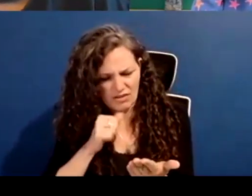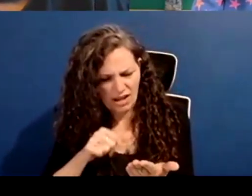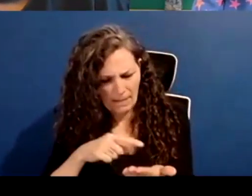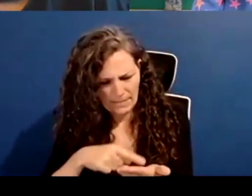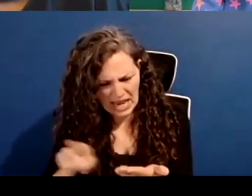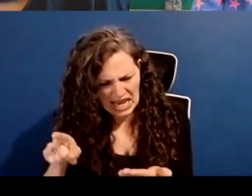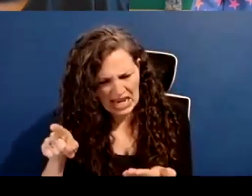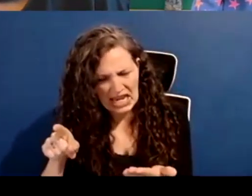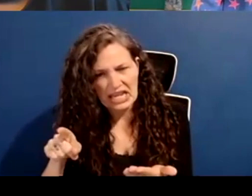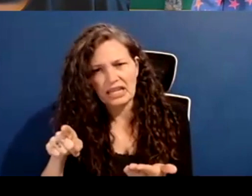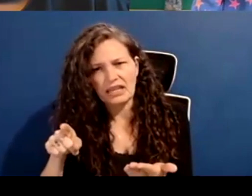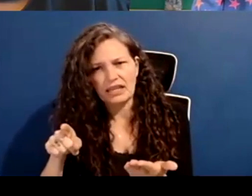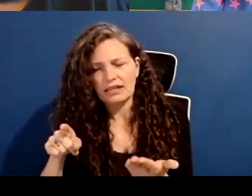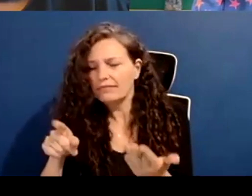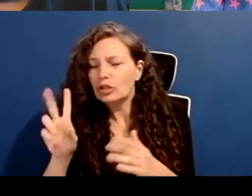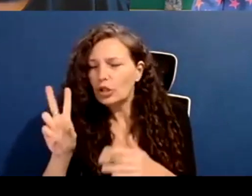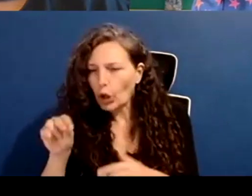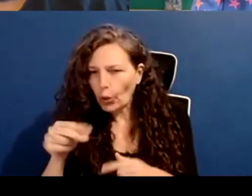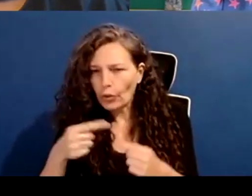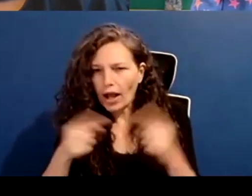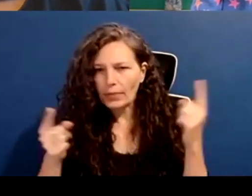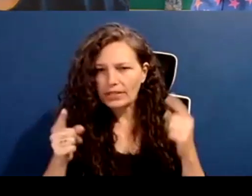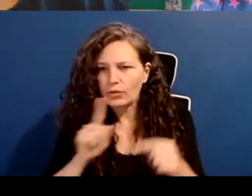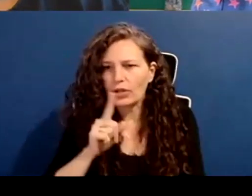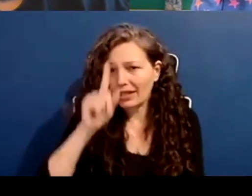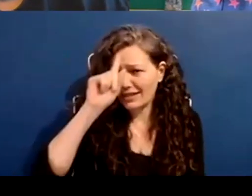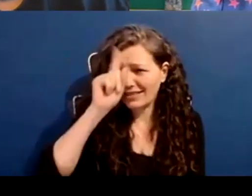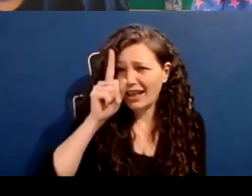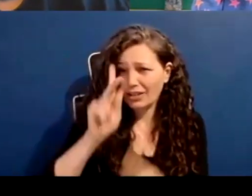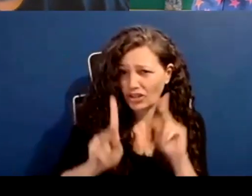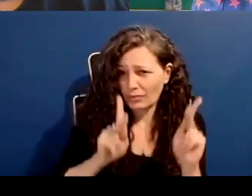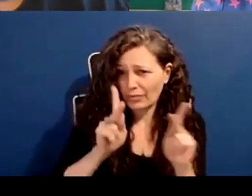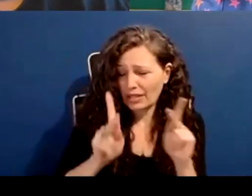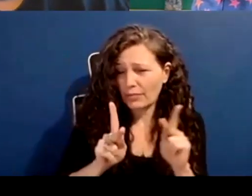actually very intelligent beings. But it took for that